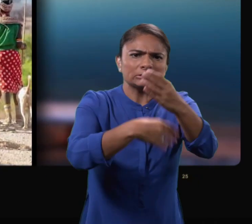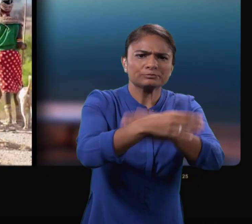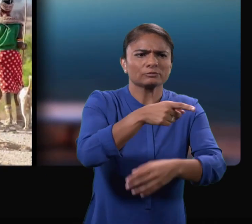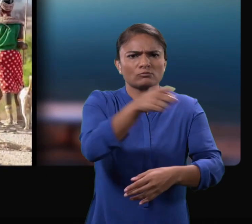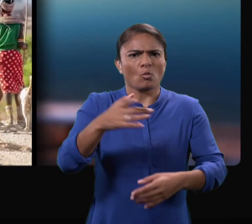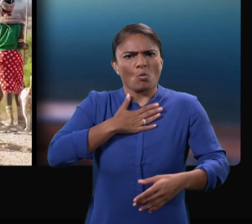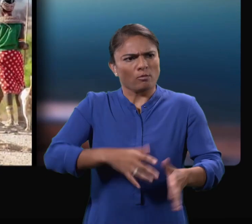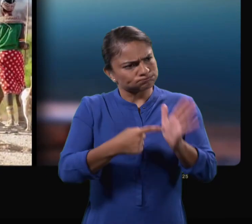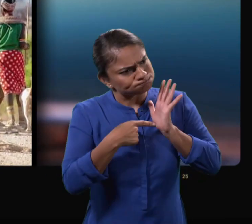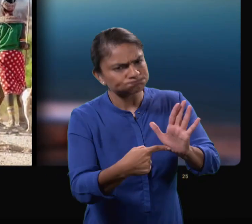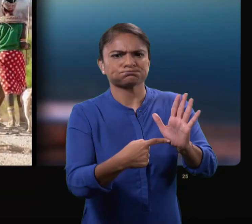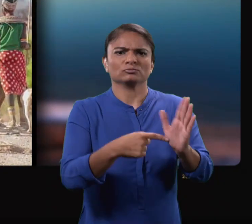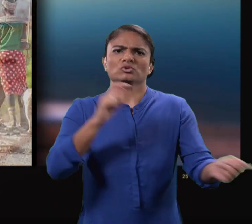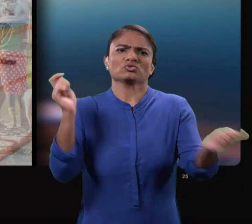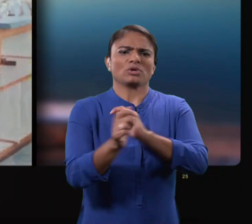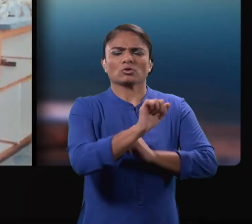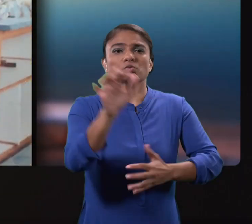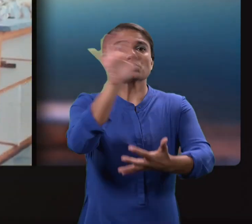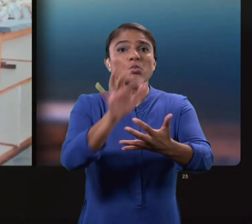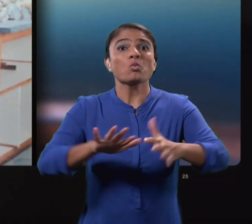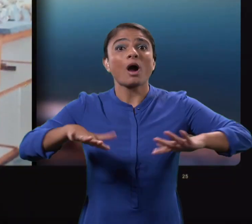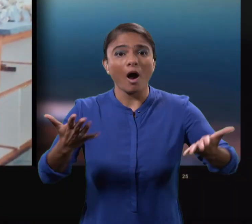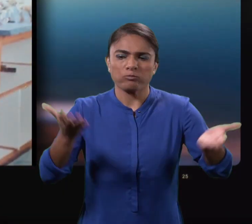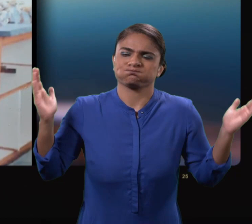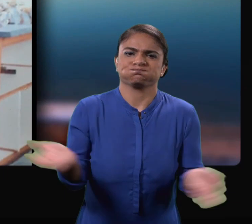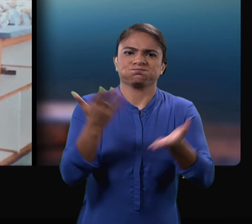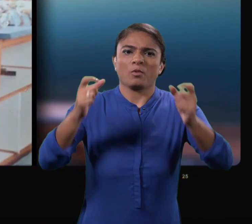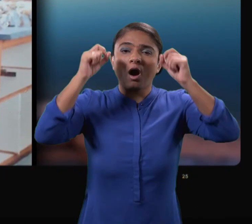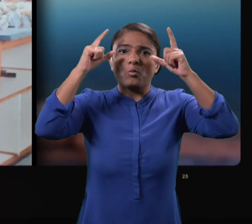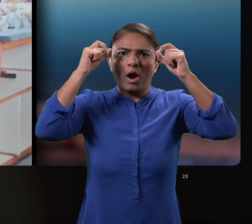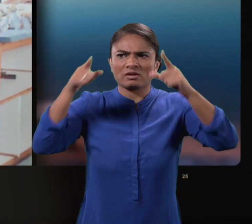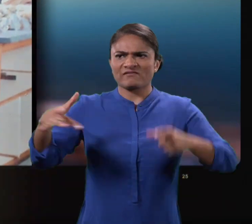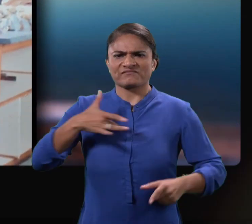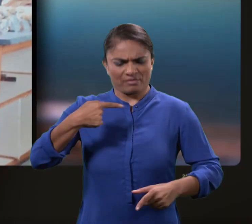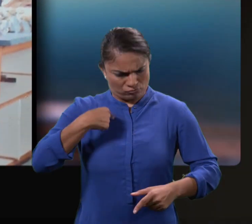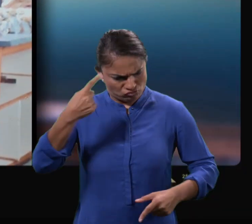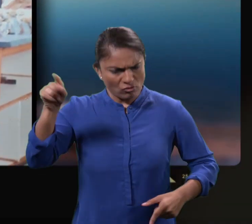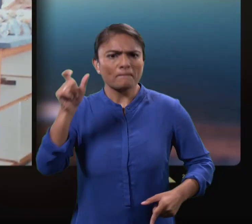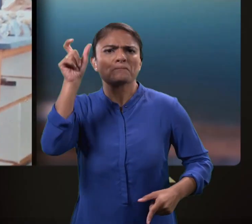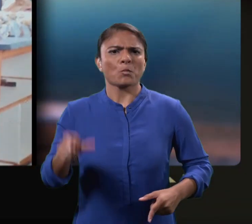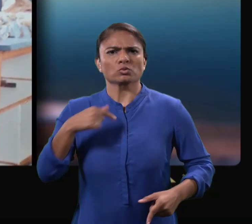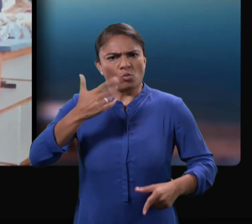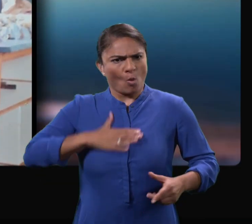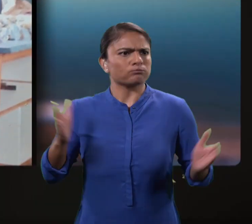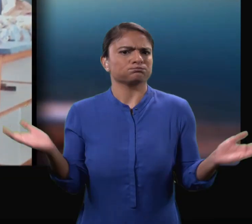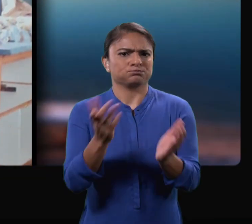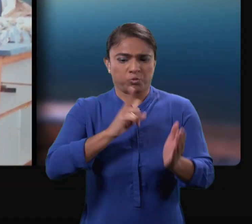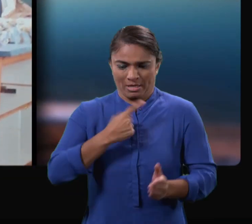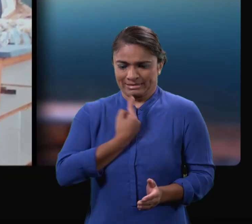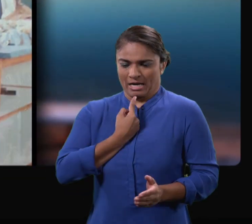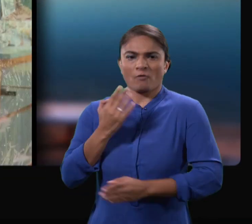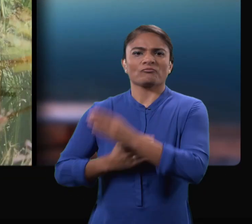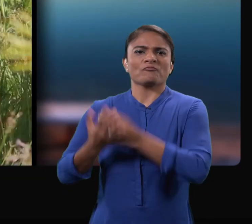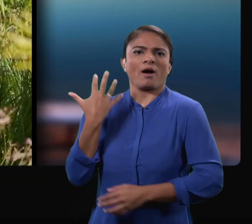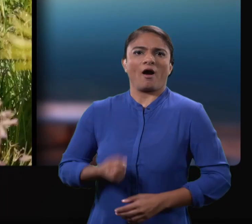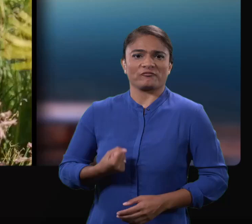are in despair, while changing the narrative and raising awareness. She believes that she is the right person for that because of her